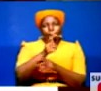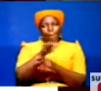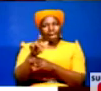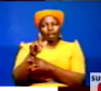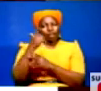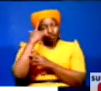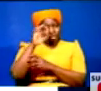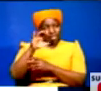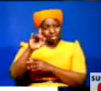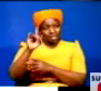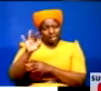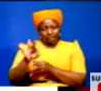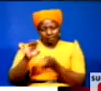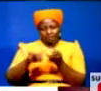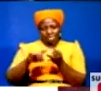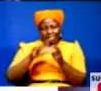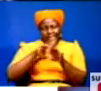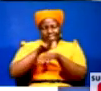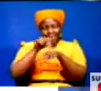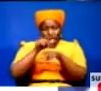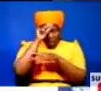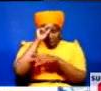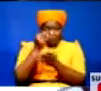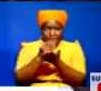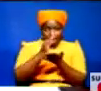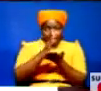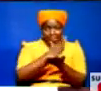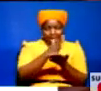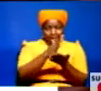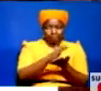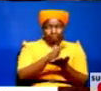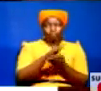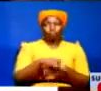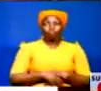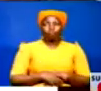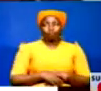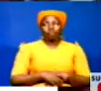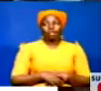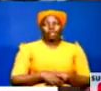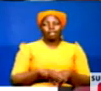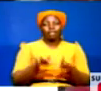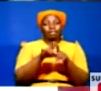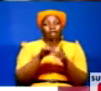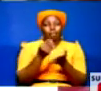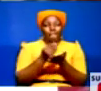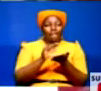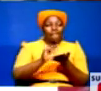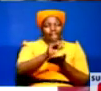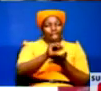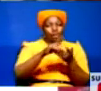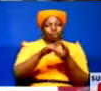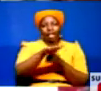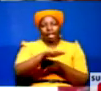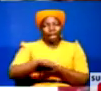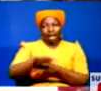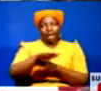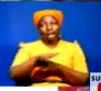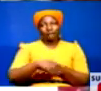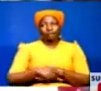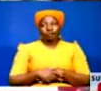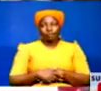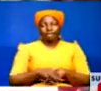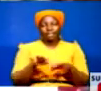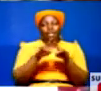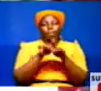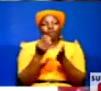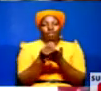National Government Affirmative Action and the National Government Affirmative Fund into the Constitution and the Finance Bill that will spell out